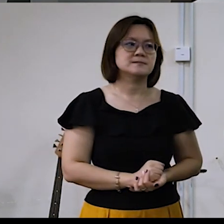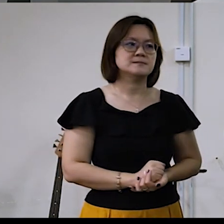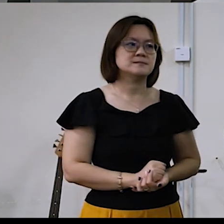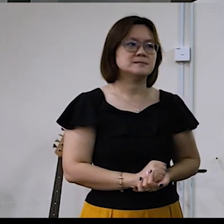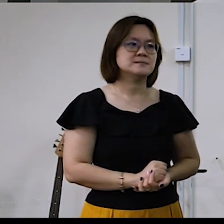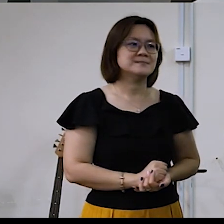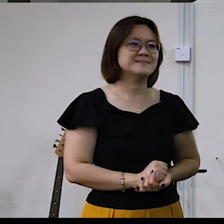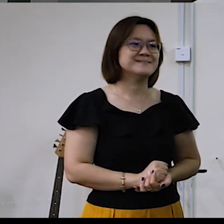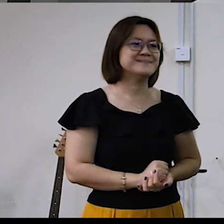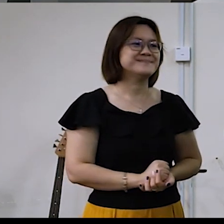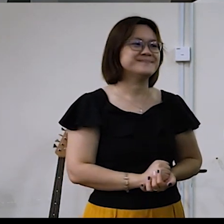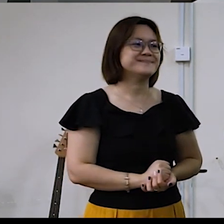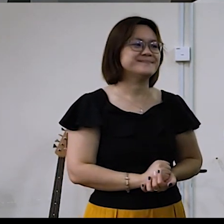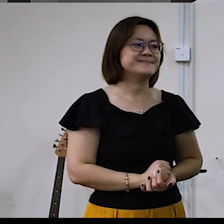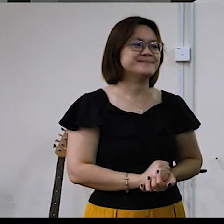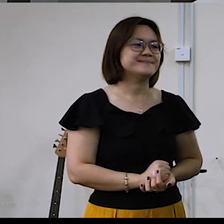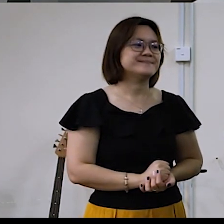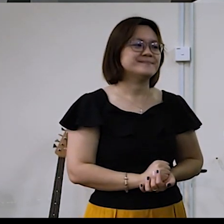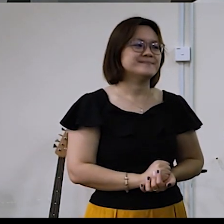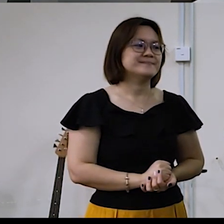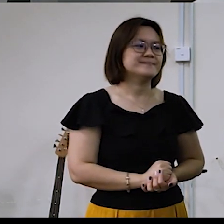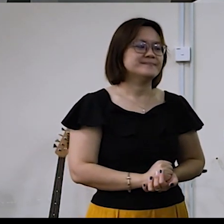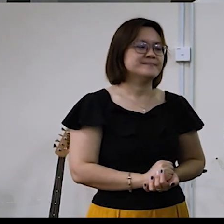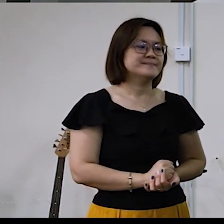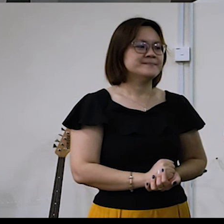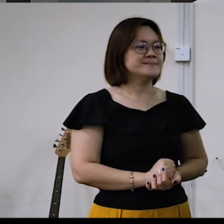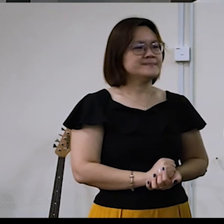Okay, I'm going to read one more before we close.